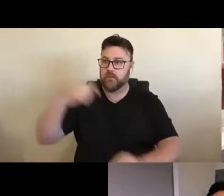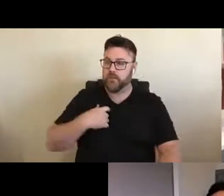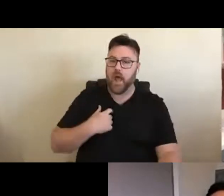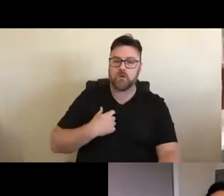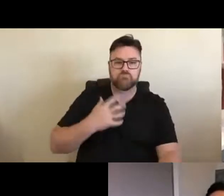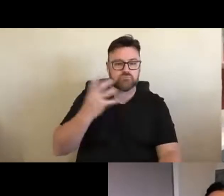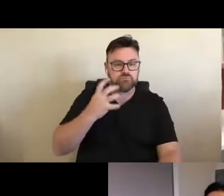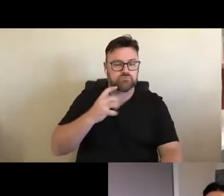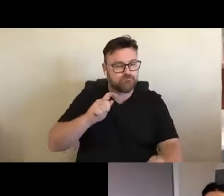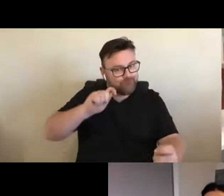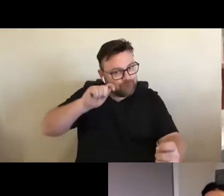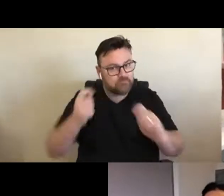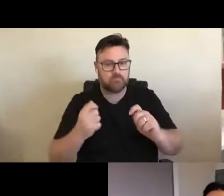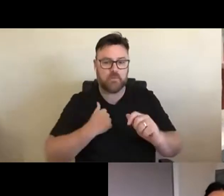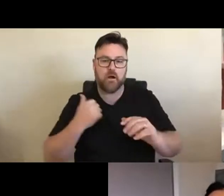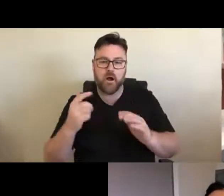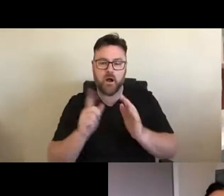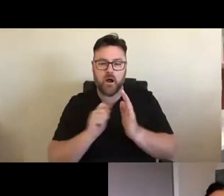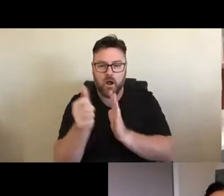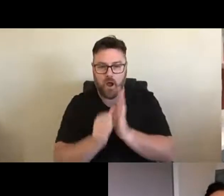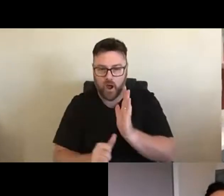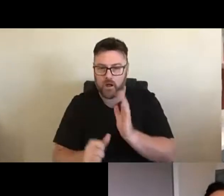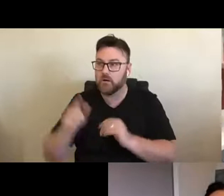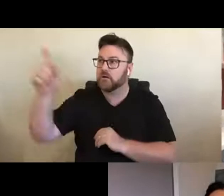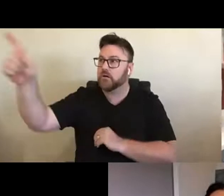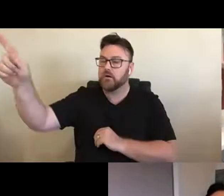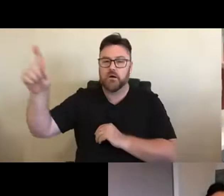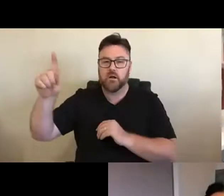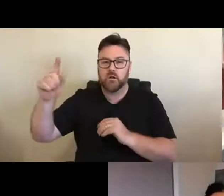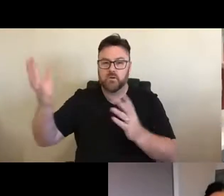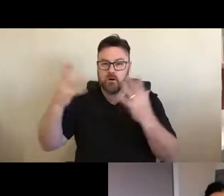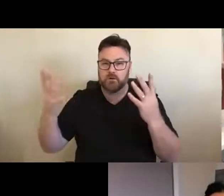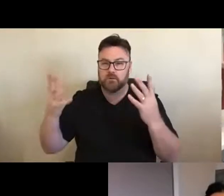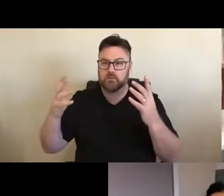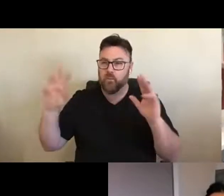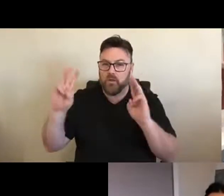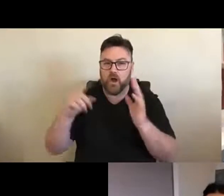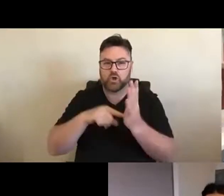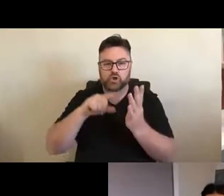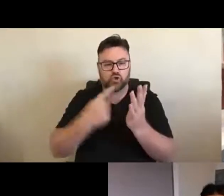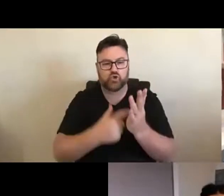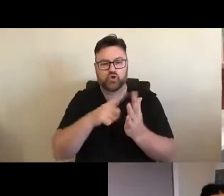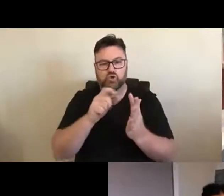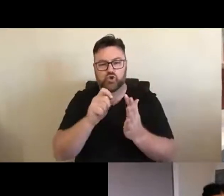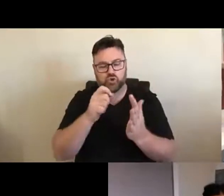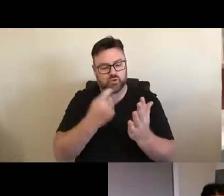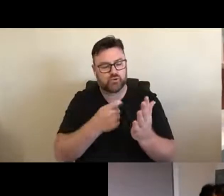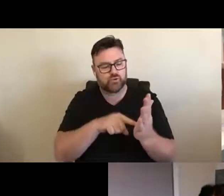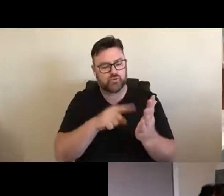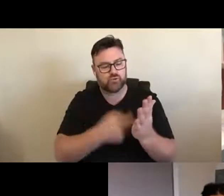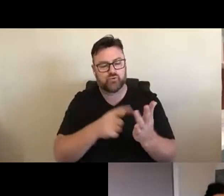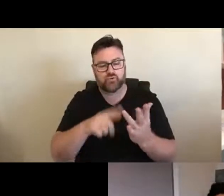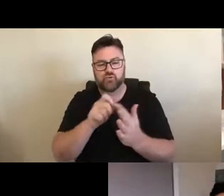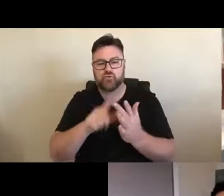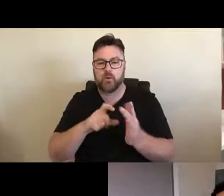shift in my art practice. So the tropical environment was a real shock to my southern temperate system. You know, it was